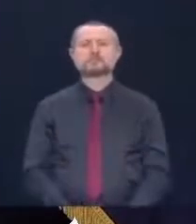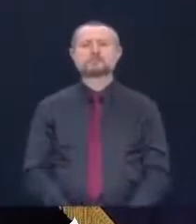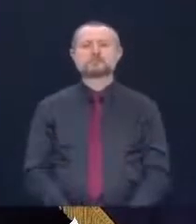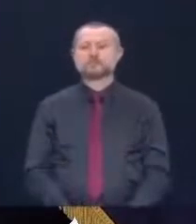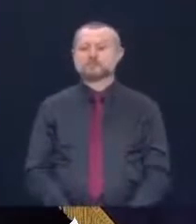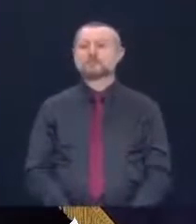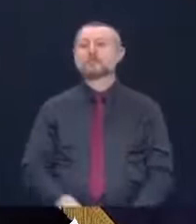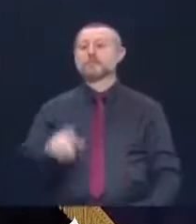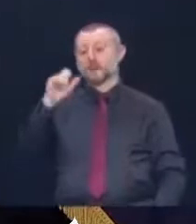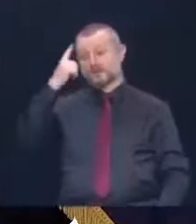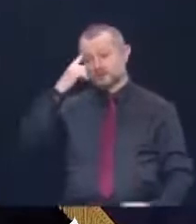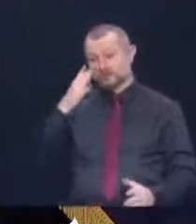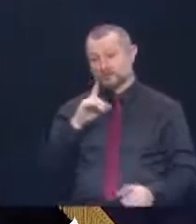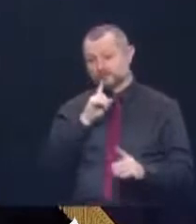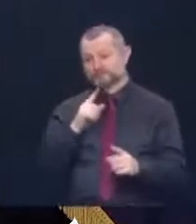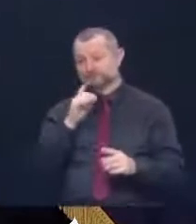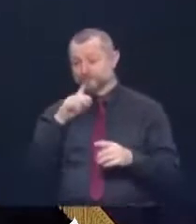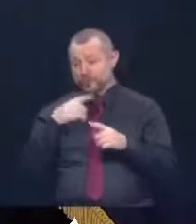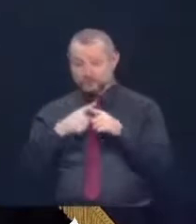Supplies,